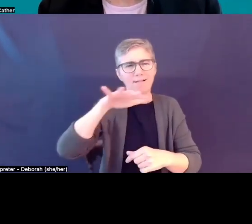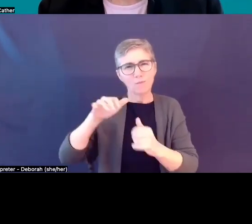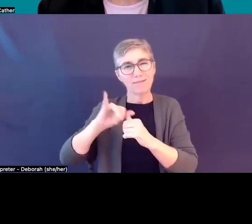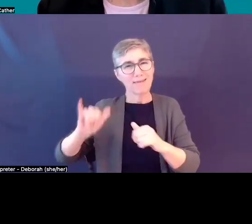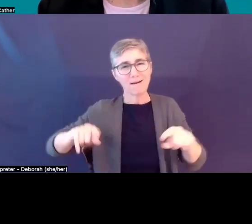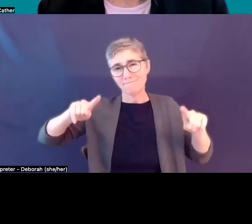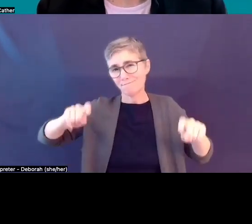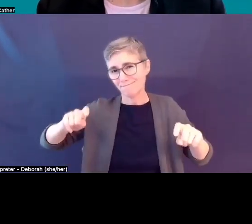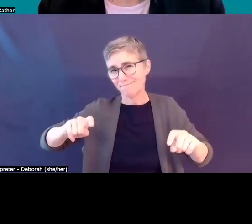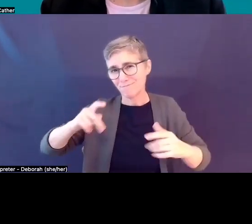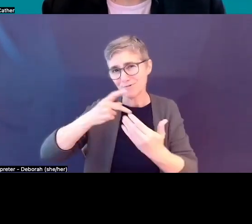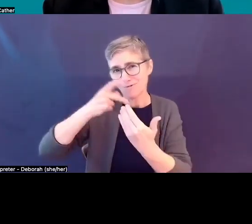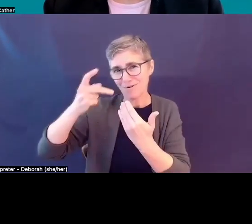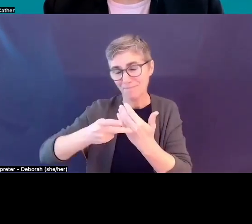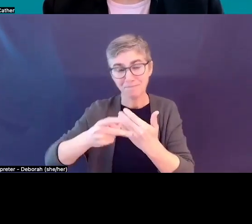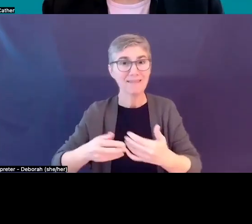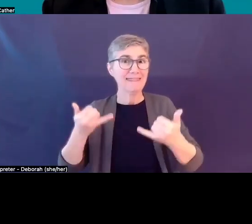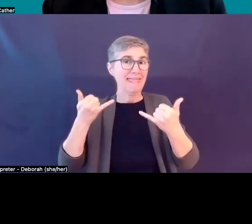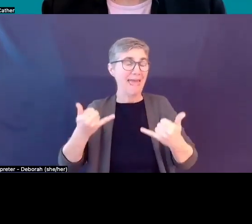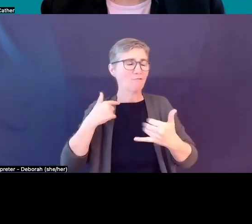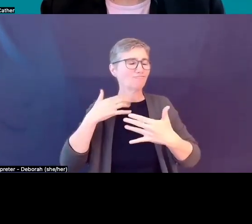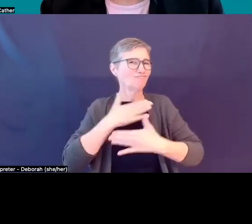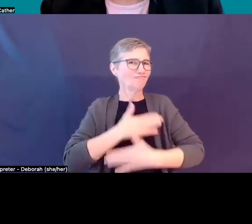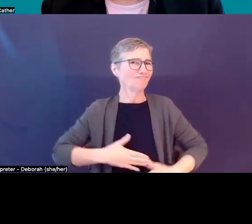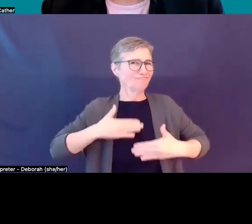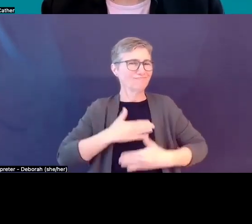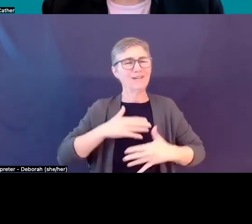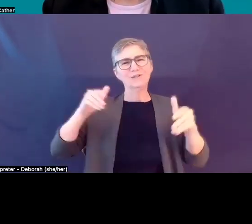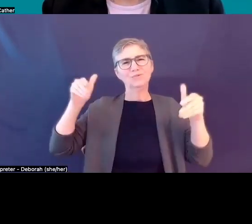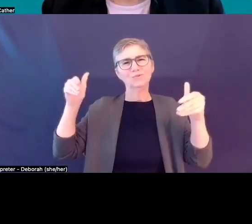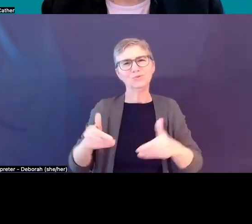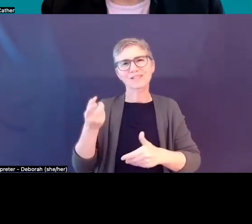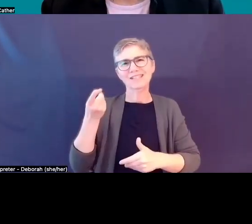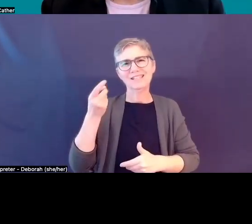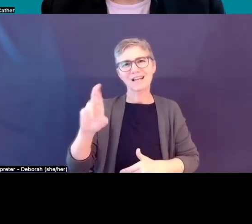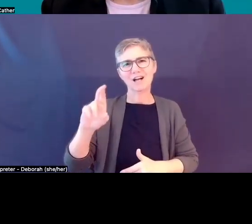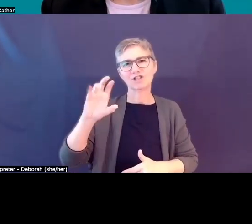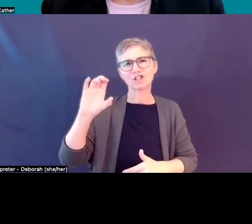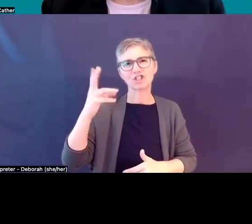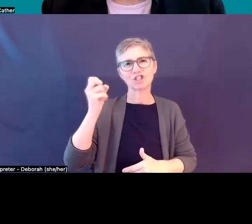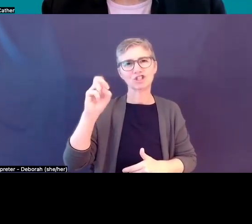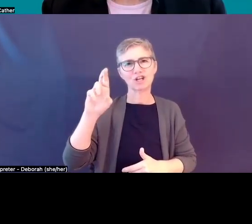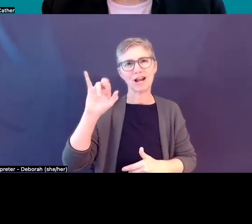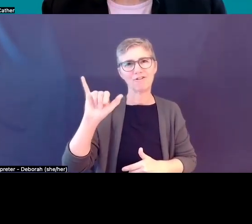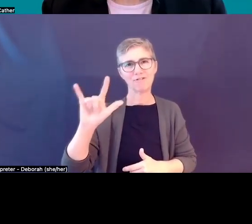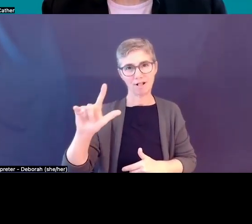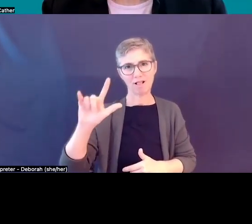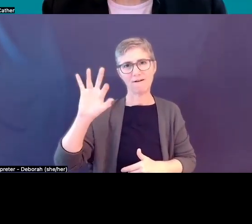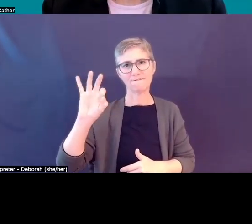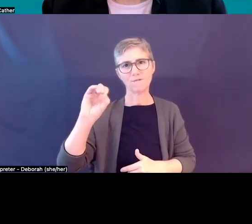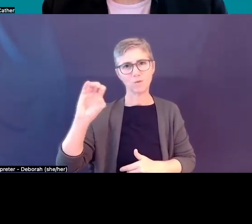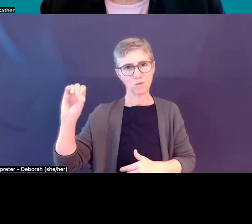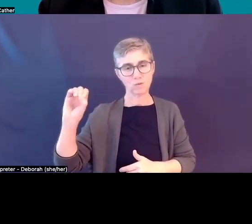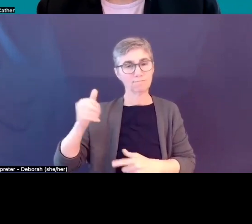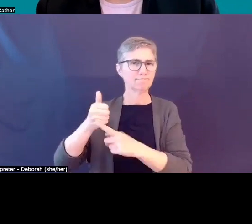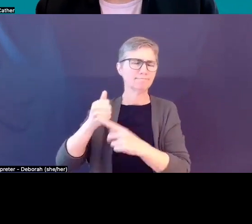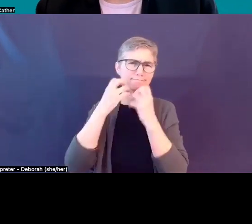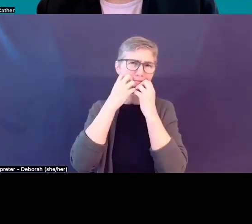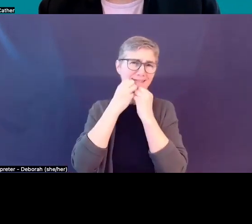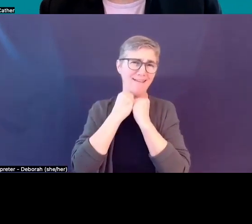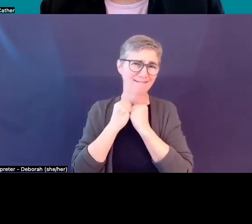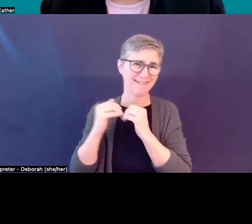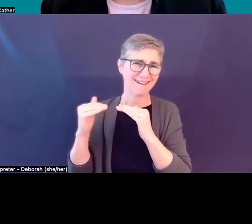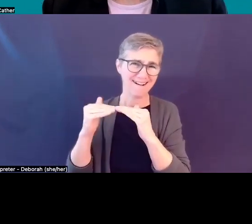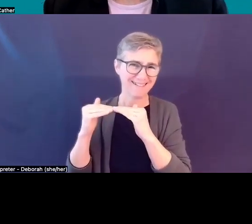my incredible pleasure to introduce Dr. Cheryl Fu, who is a beloved colleague